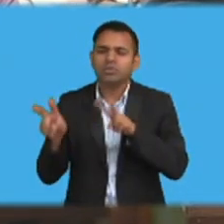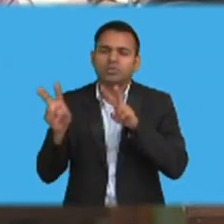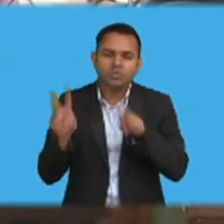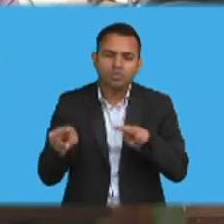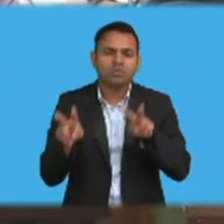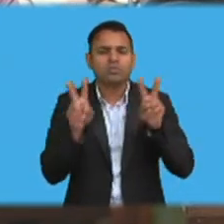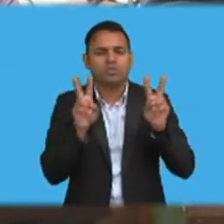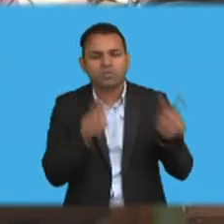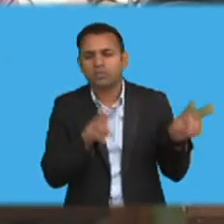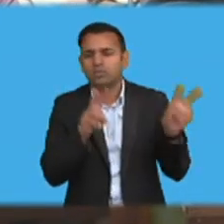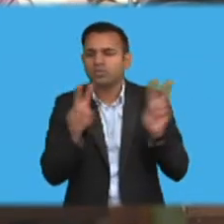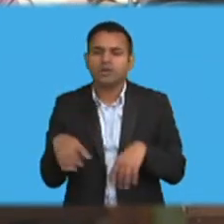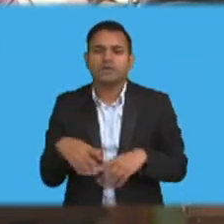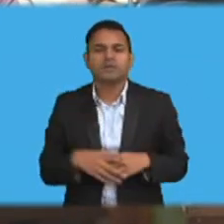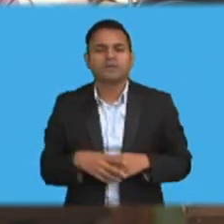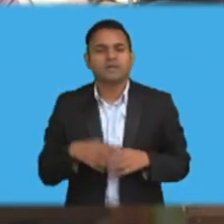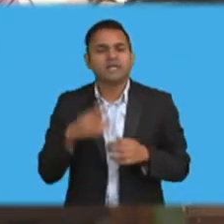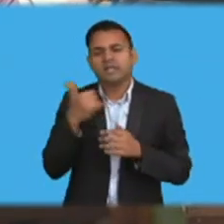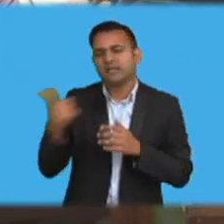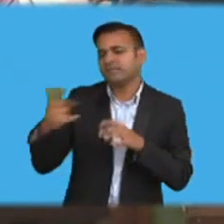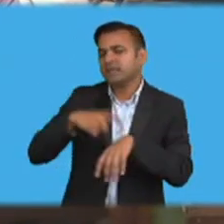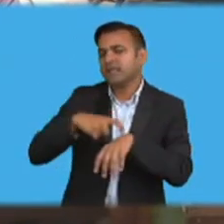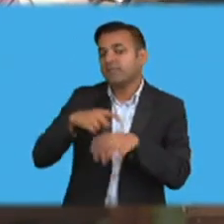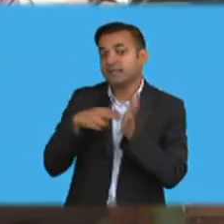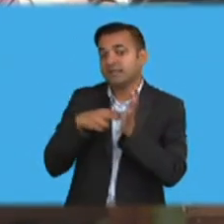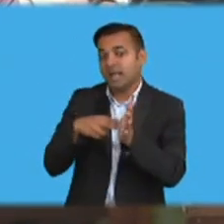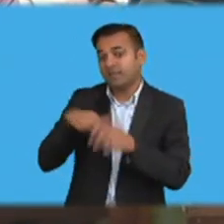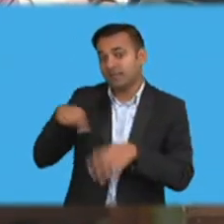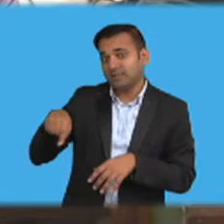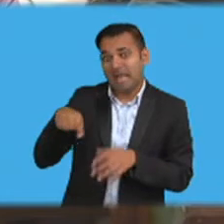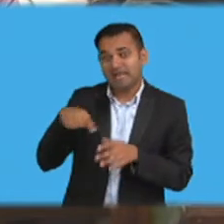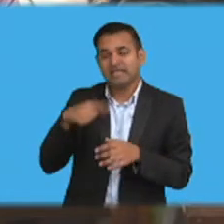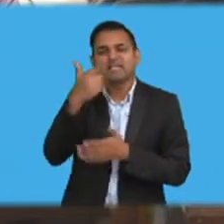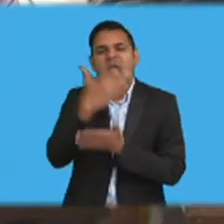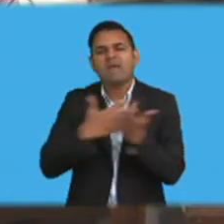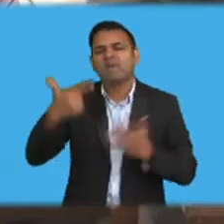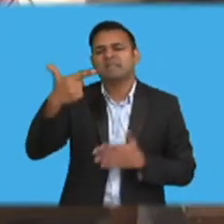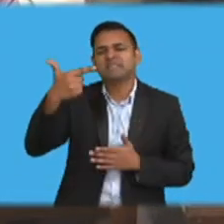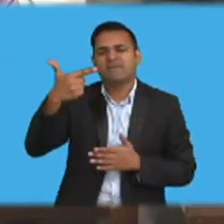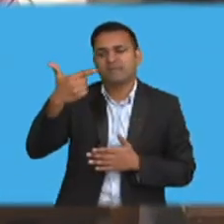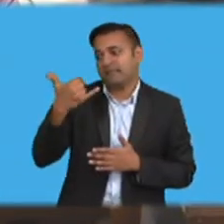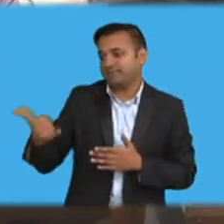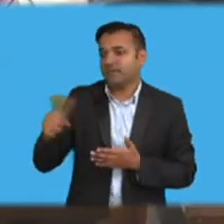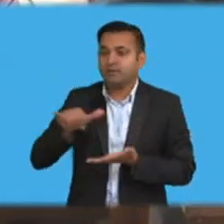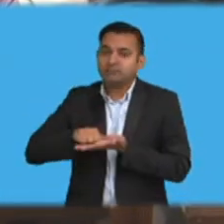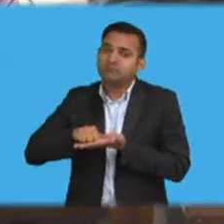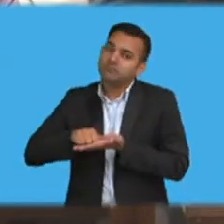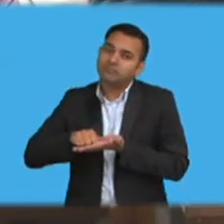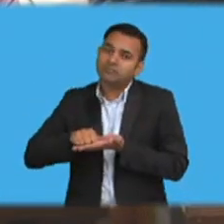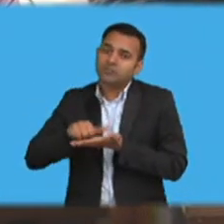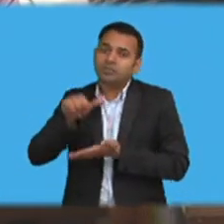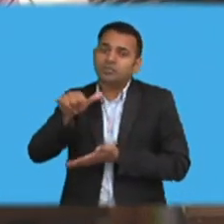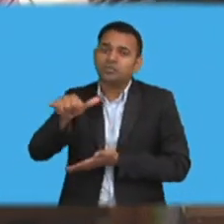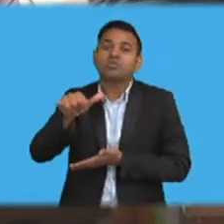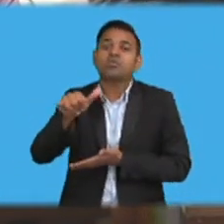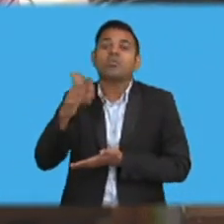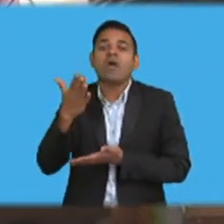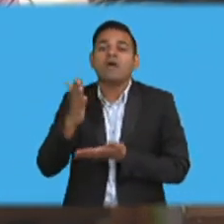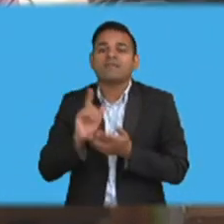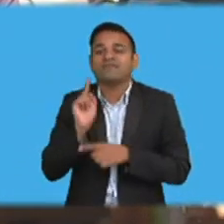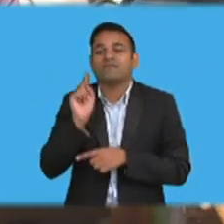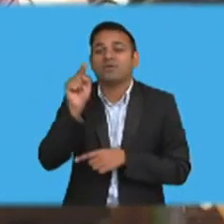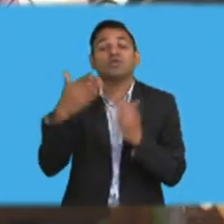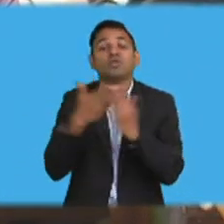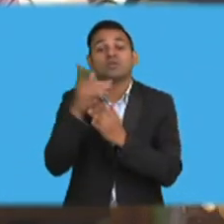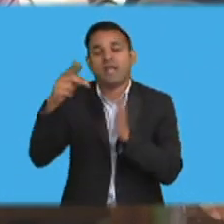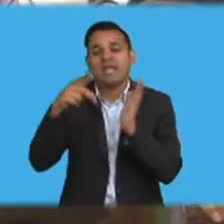0730 hours, bound for Savu via Lambasa. Madam Speaker, the aircraft was fitted with what is called